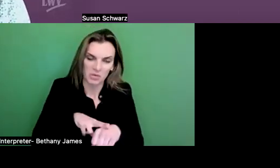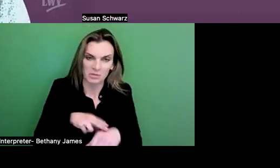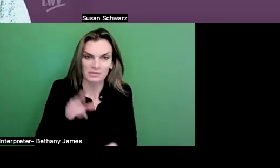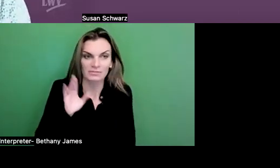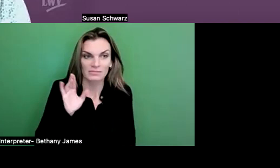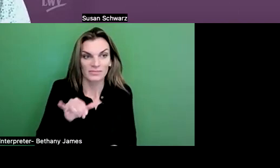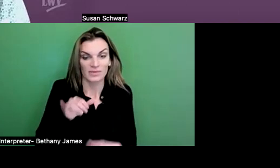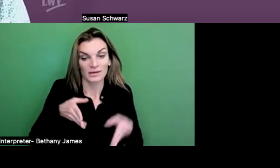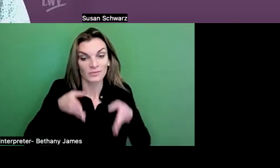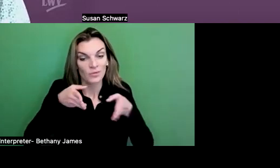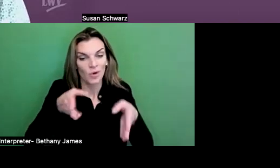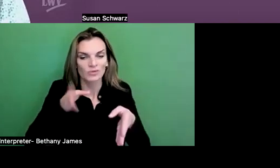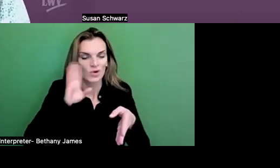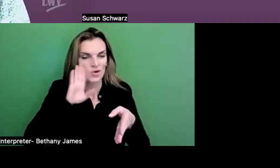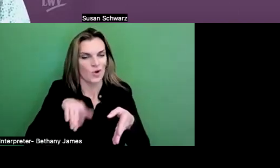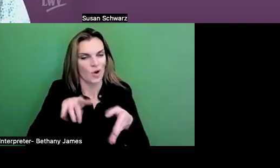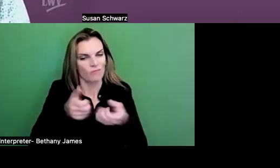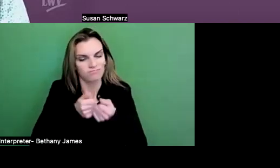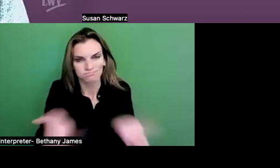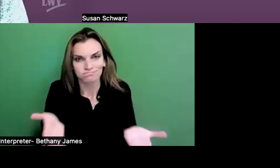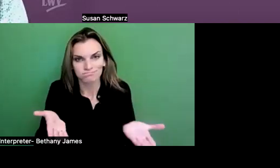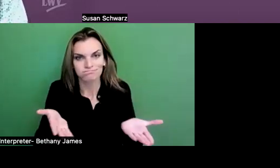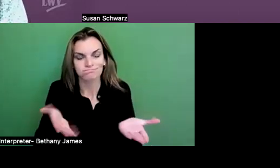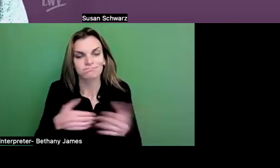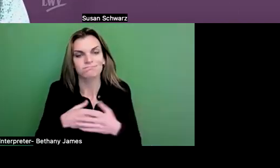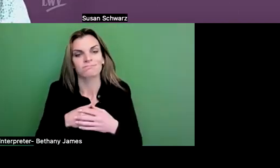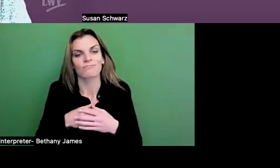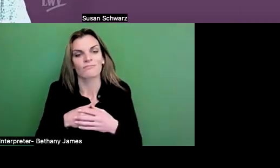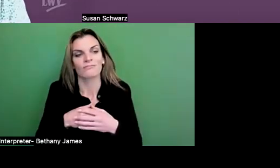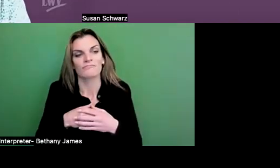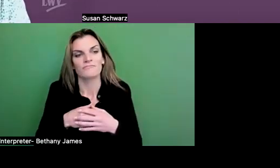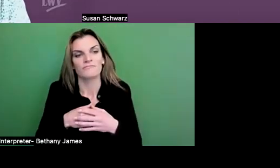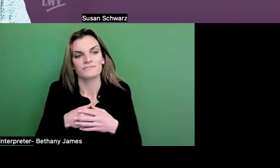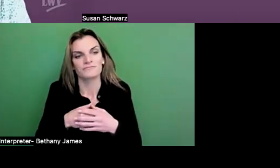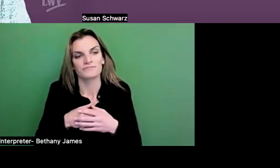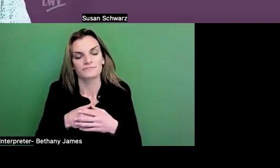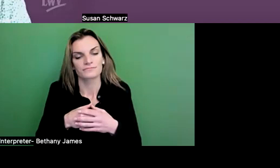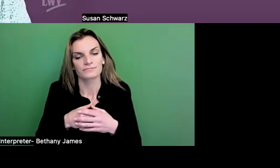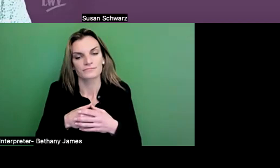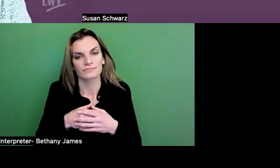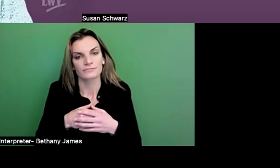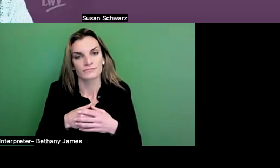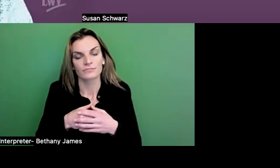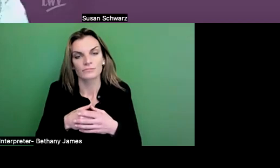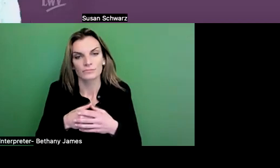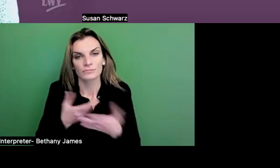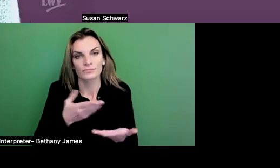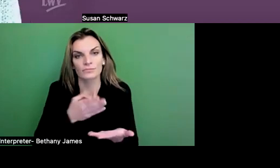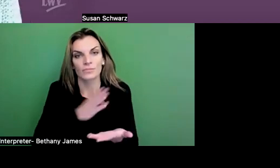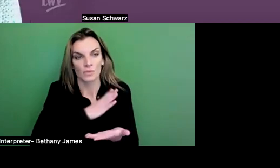infrastructure only lasts a certain amount of time. Fortunately, the board, and Vinny was part of